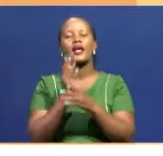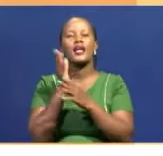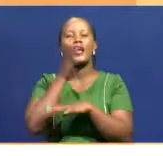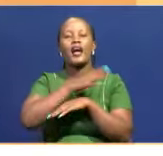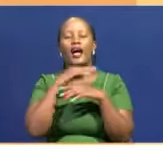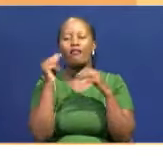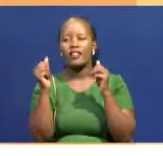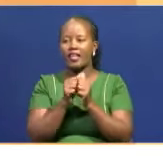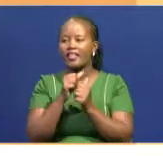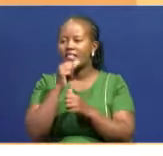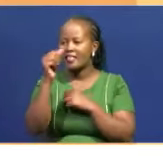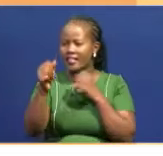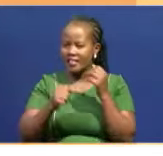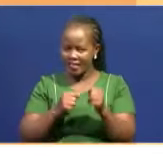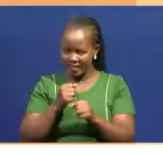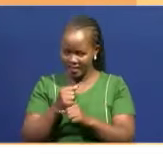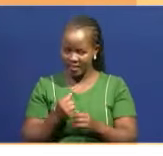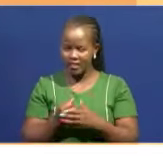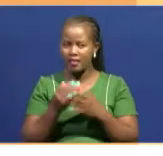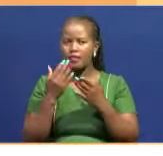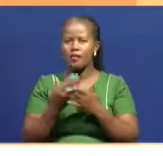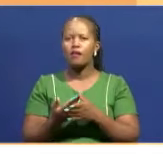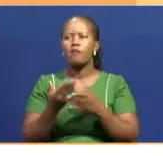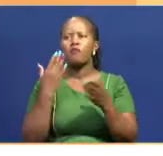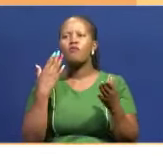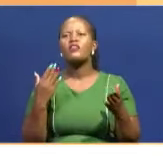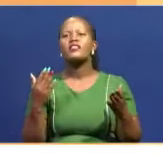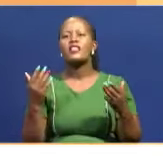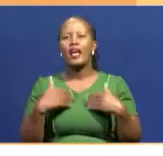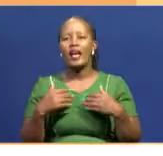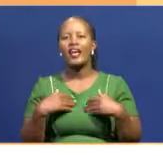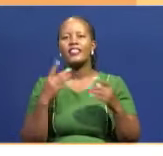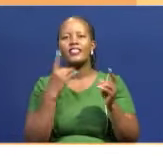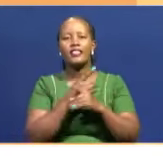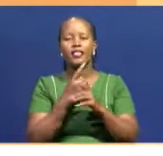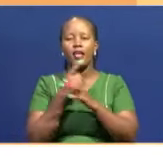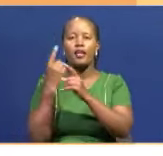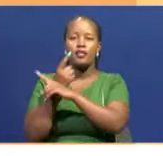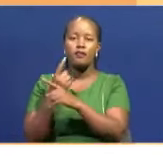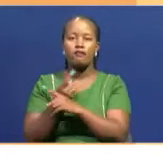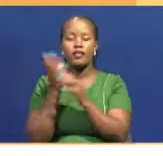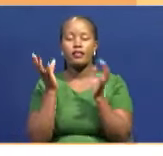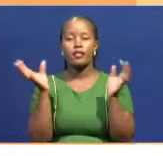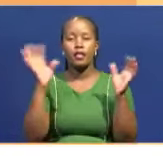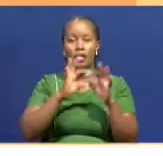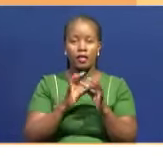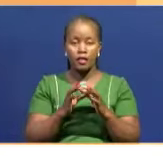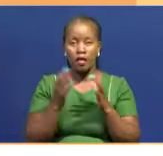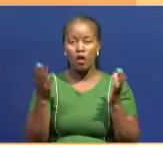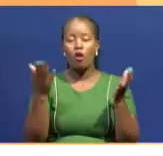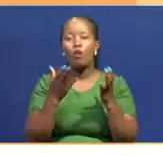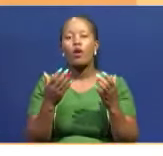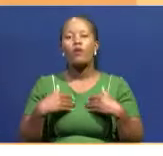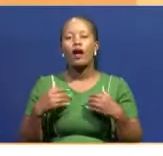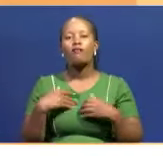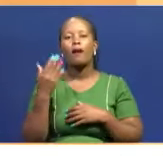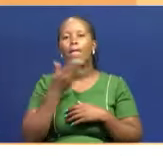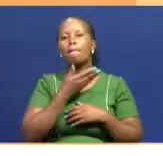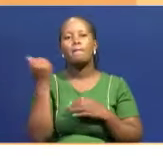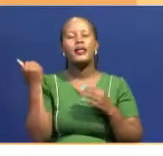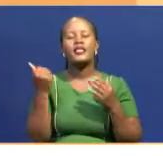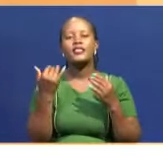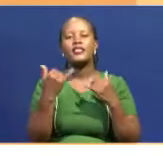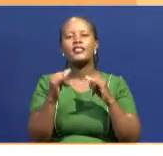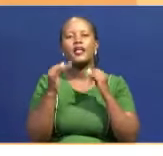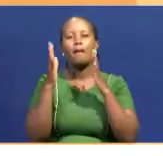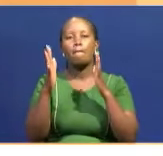that was there for about 12 years. And the Super Series, where you bring together the best players from various clubs and